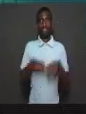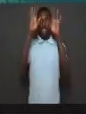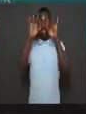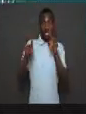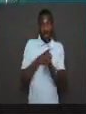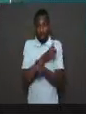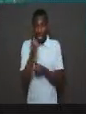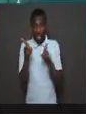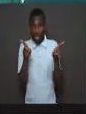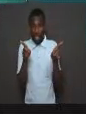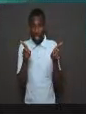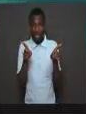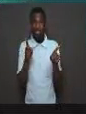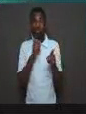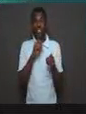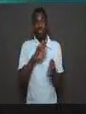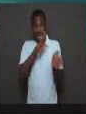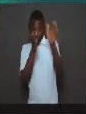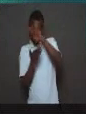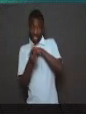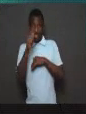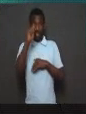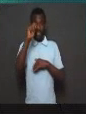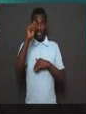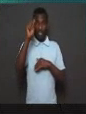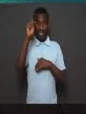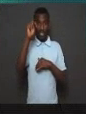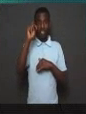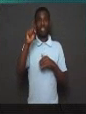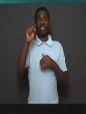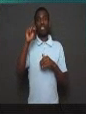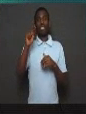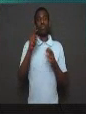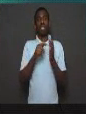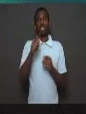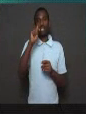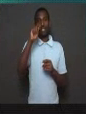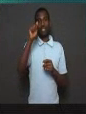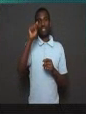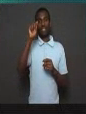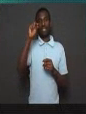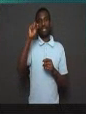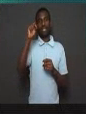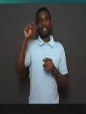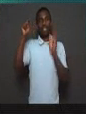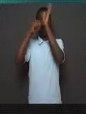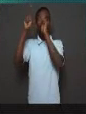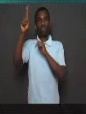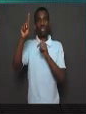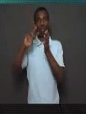The direction of the rain is the inverse tangent of -10